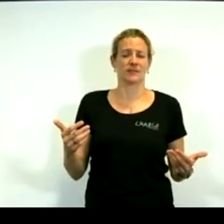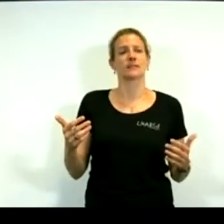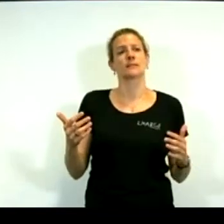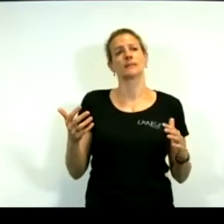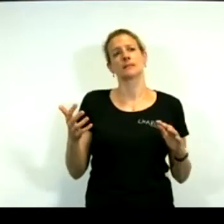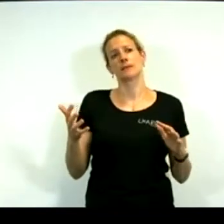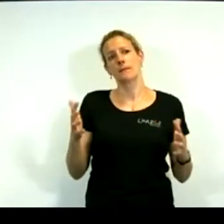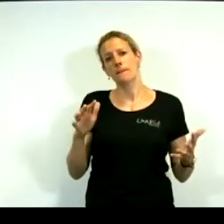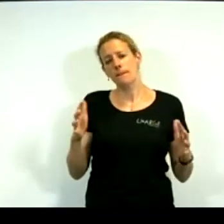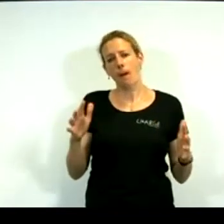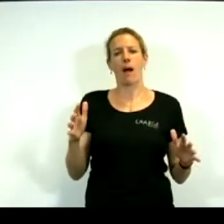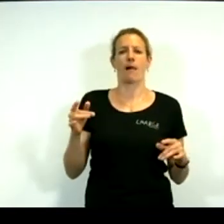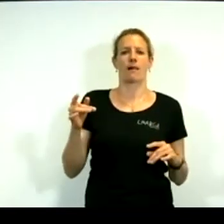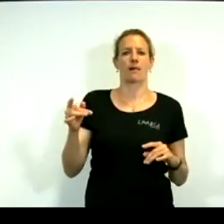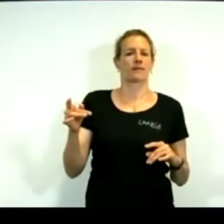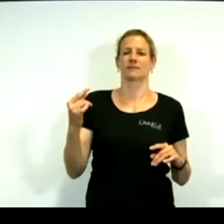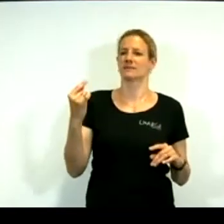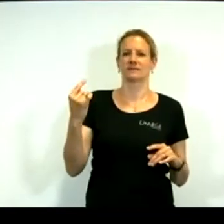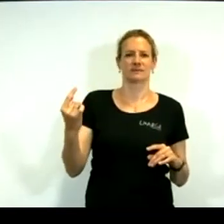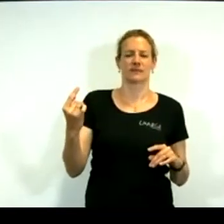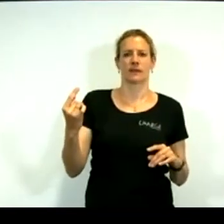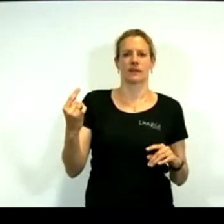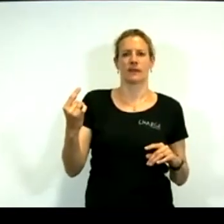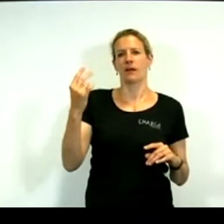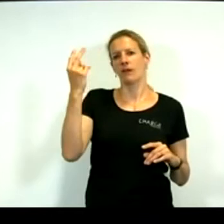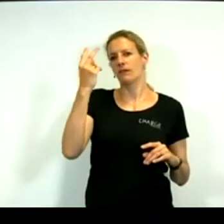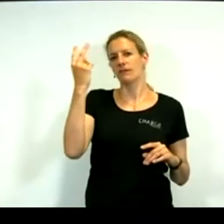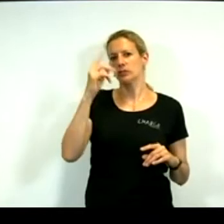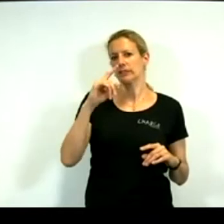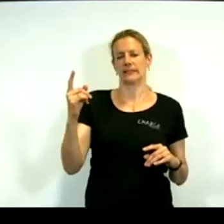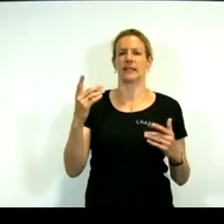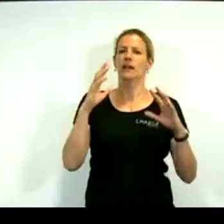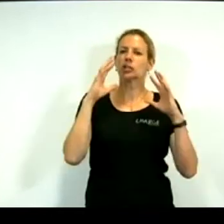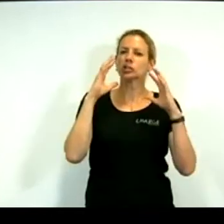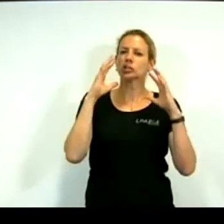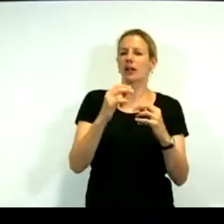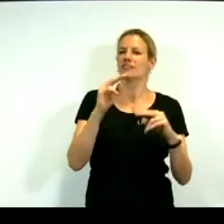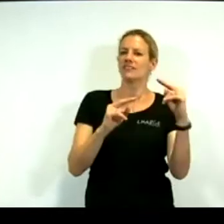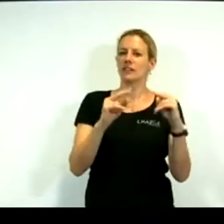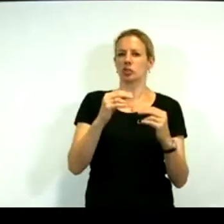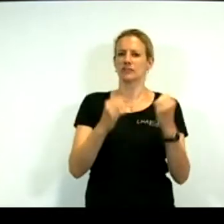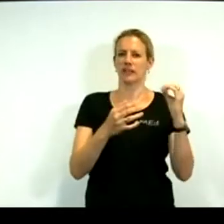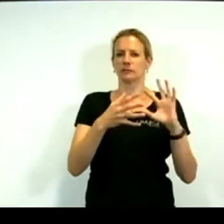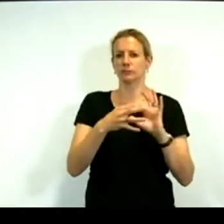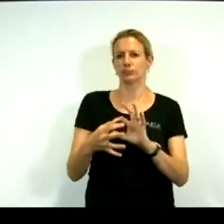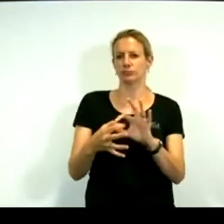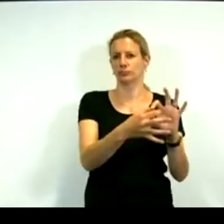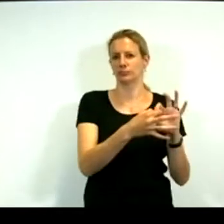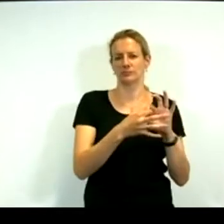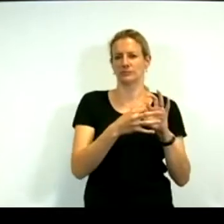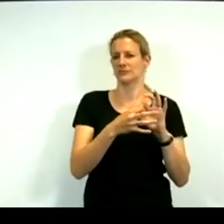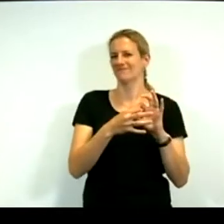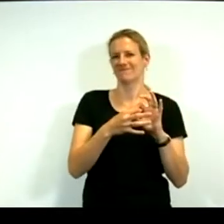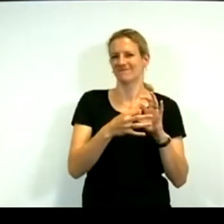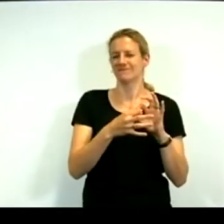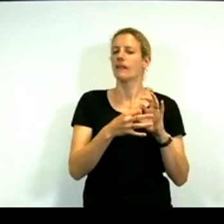of difficulty that children with charge have with functional vision. But it is good to have them look at the